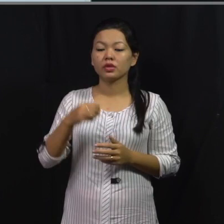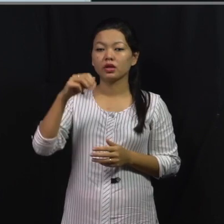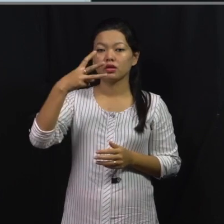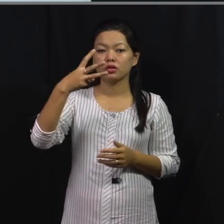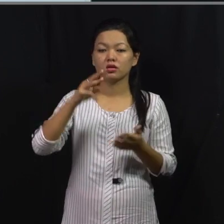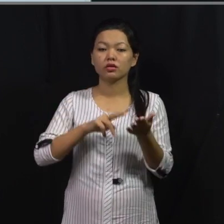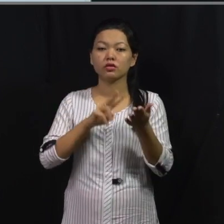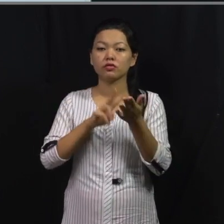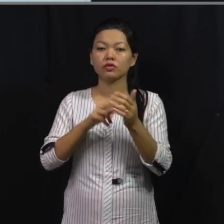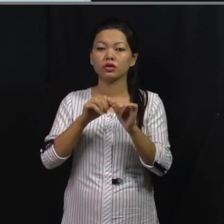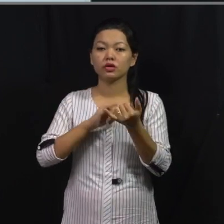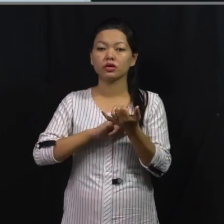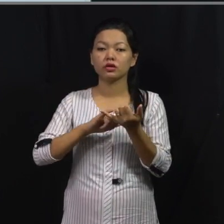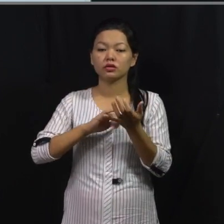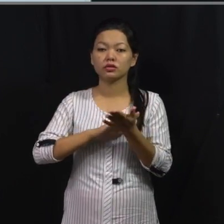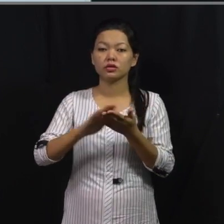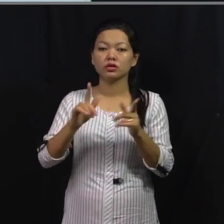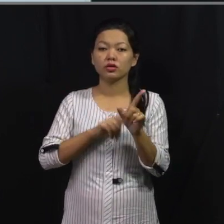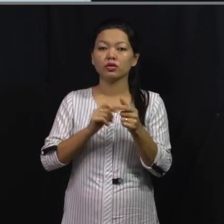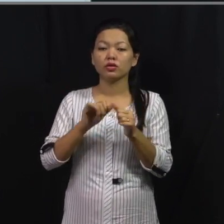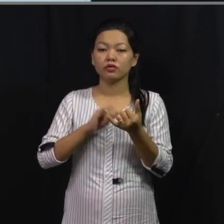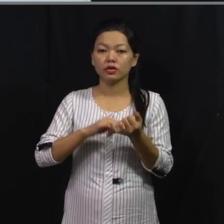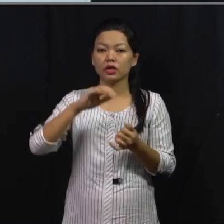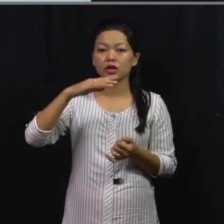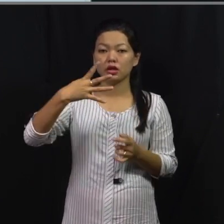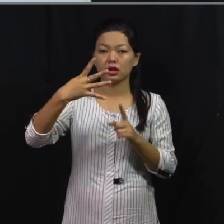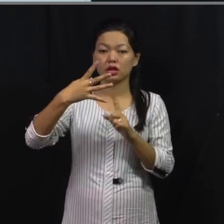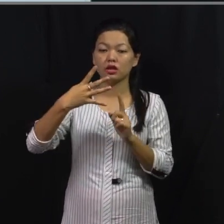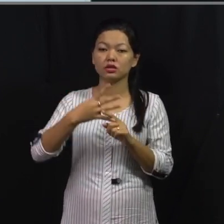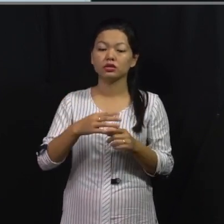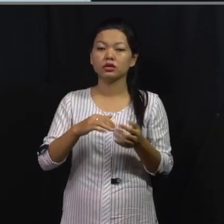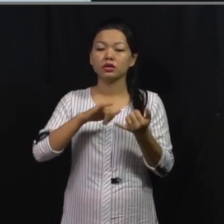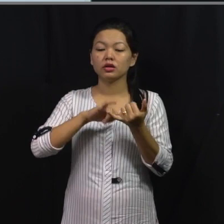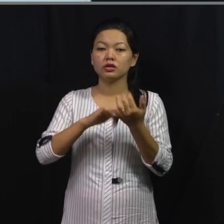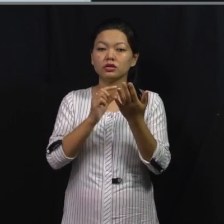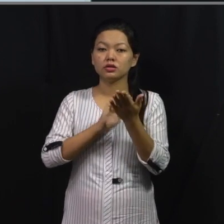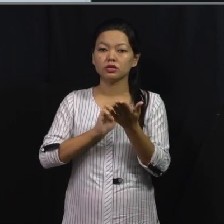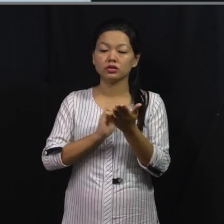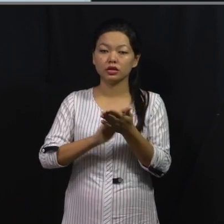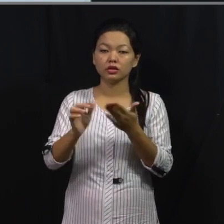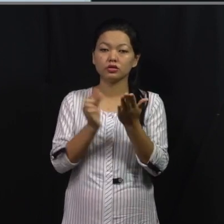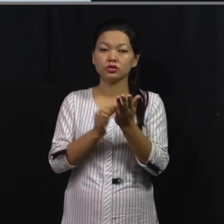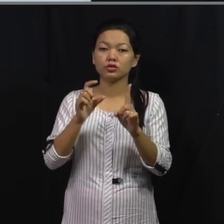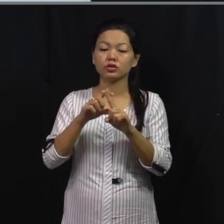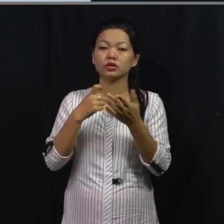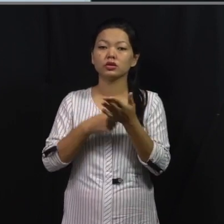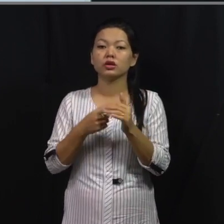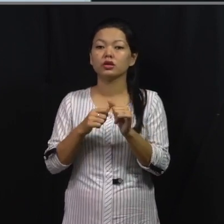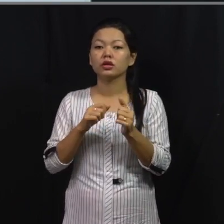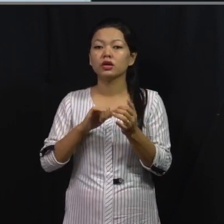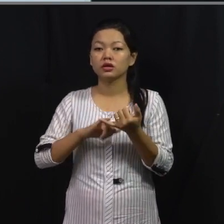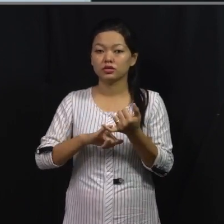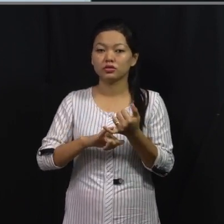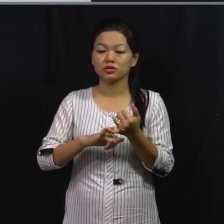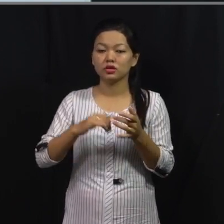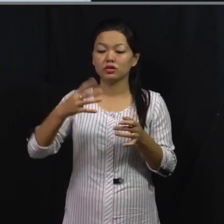Vaishyas, okay, and the Shudras. The Shudras were born in order to serve the upper 4 castes, and that is how it has